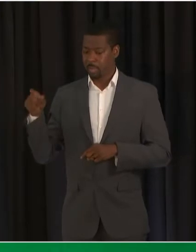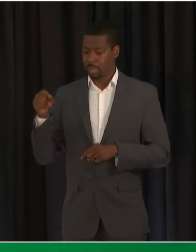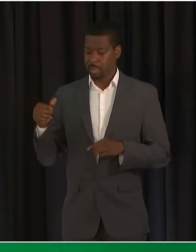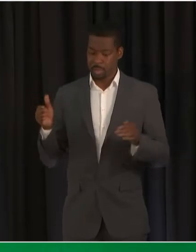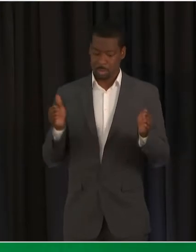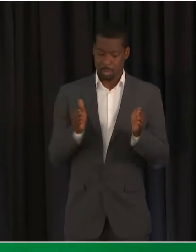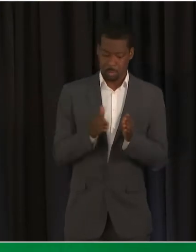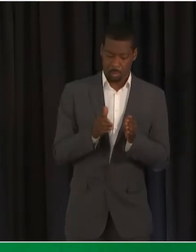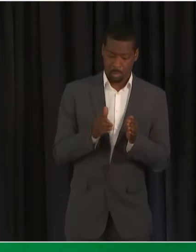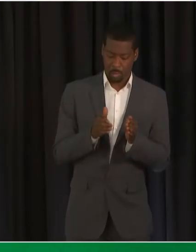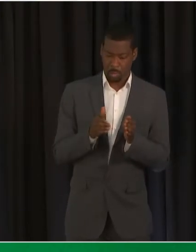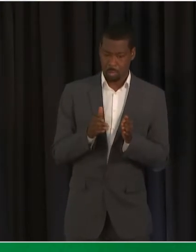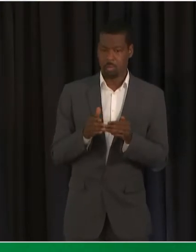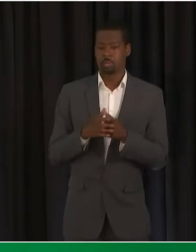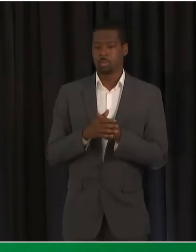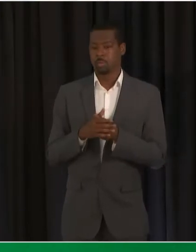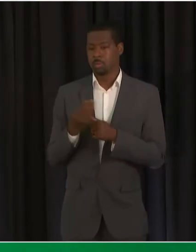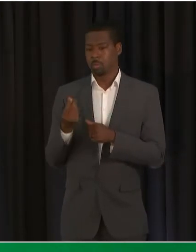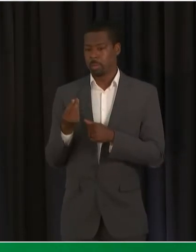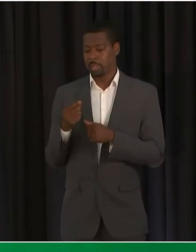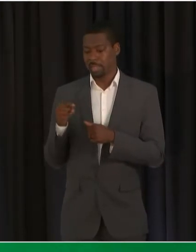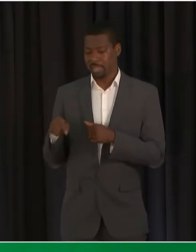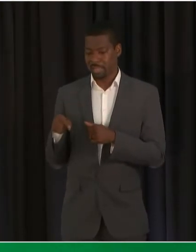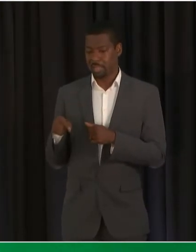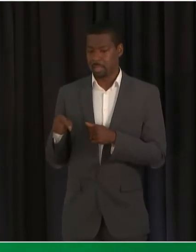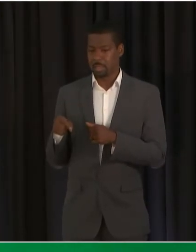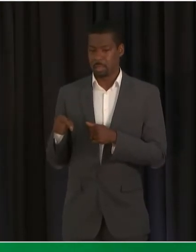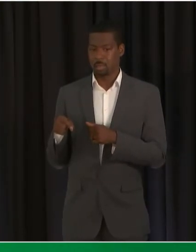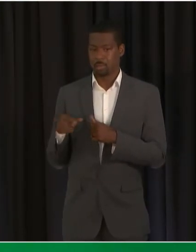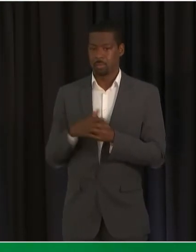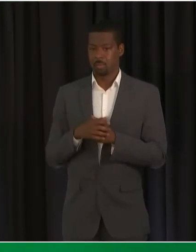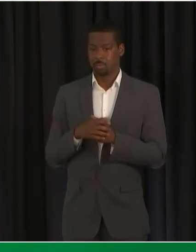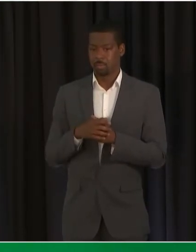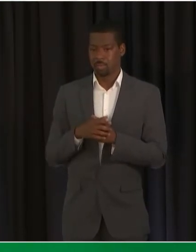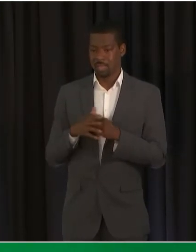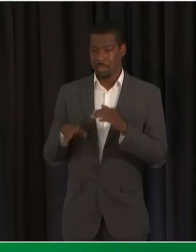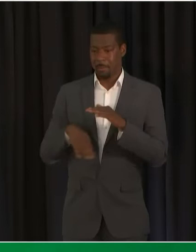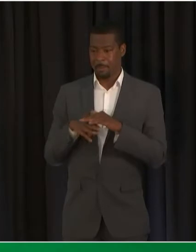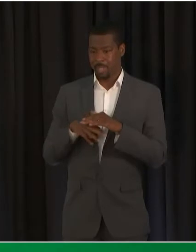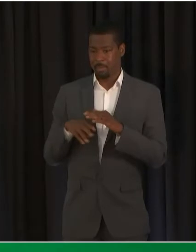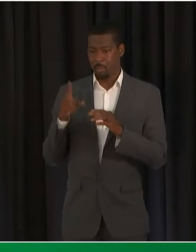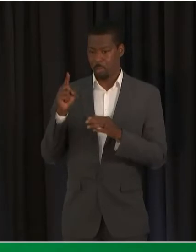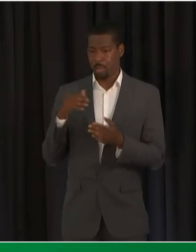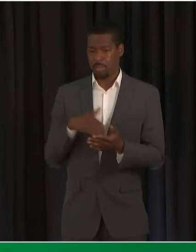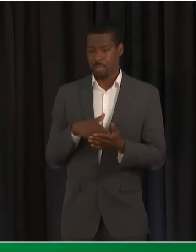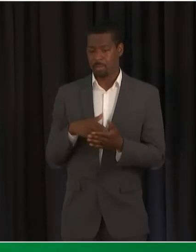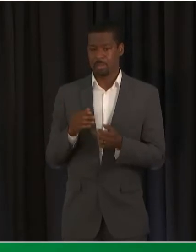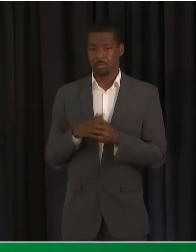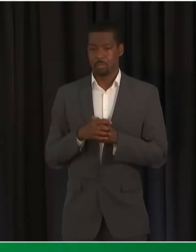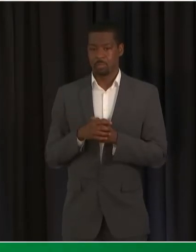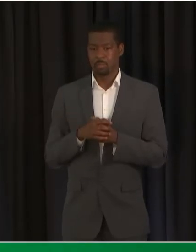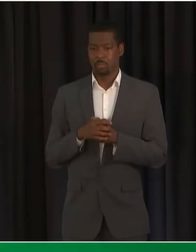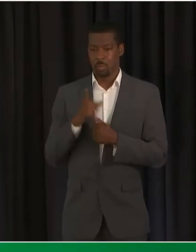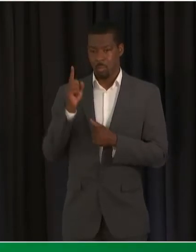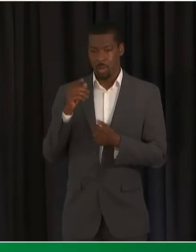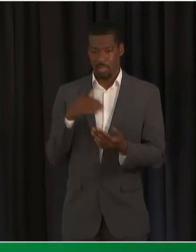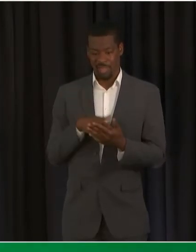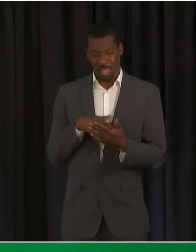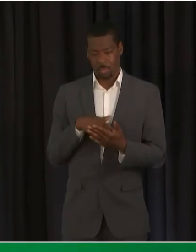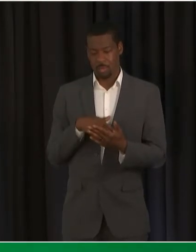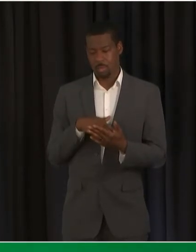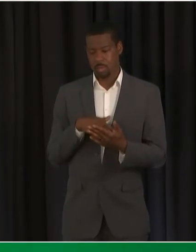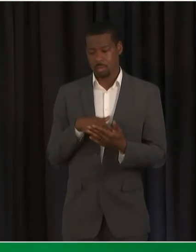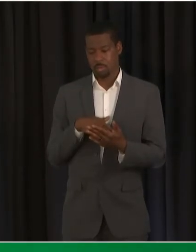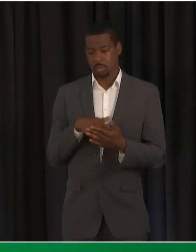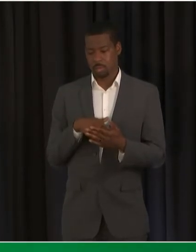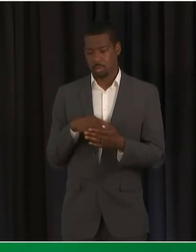a small amount of money, with this fund, the minimum award is $1,000, okay? So $1,000